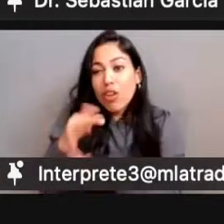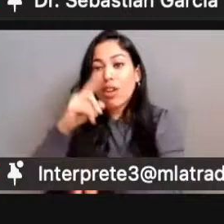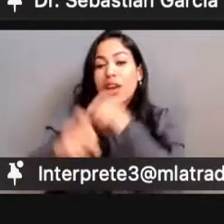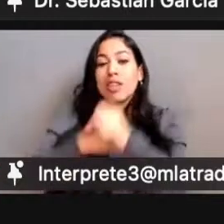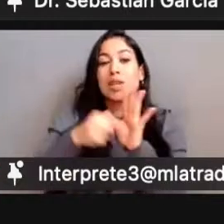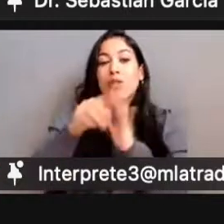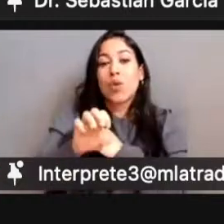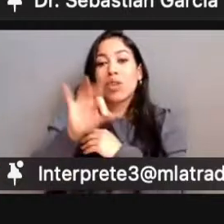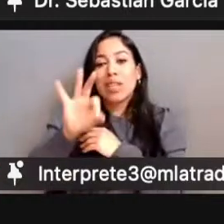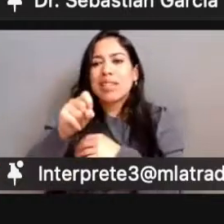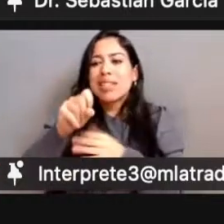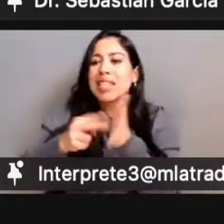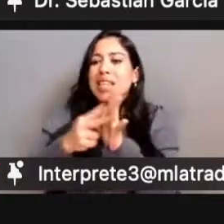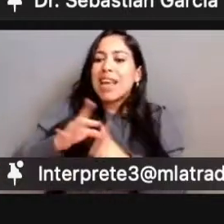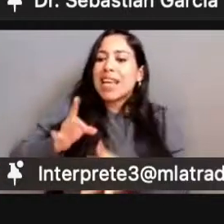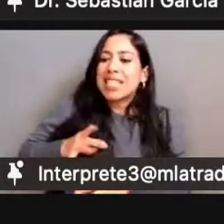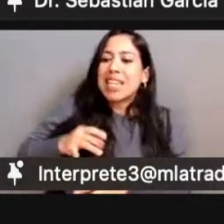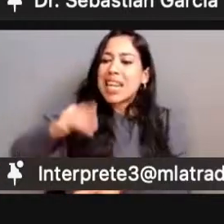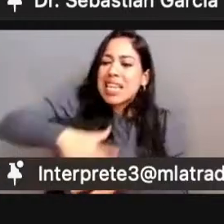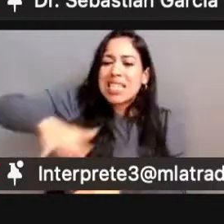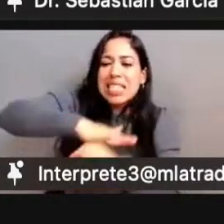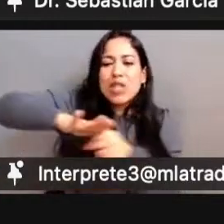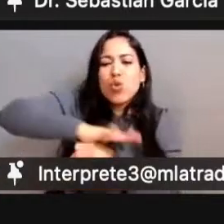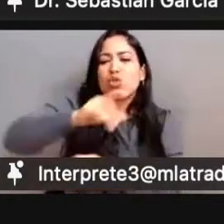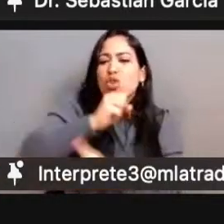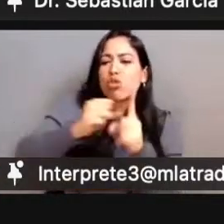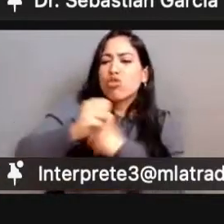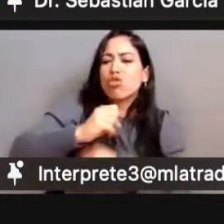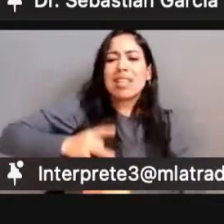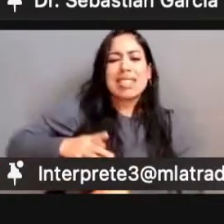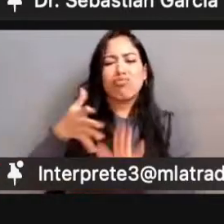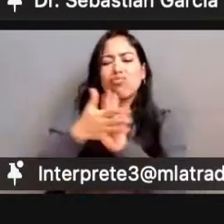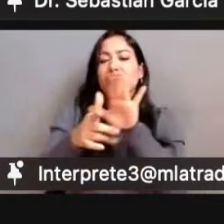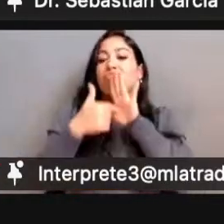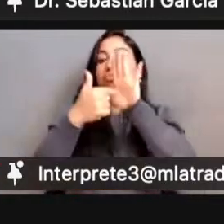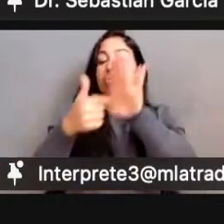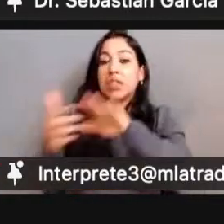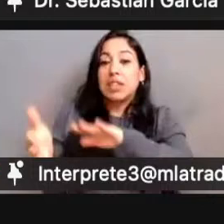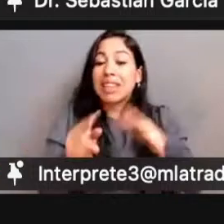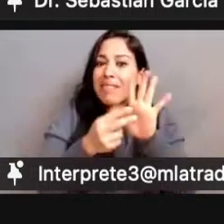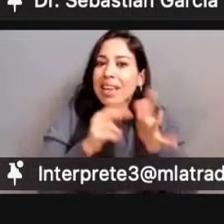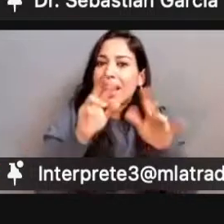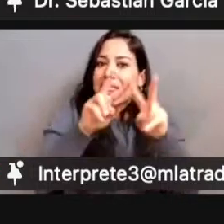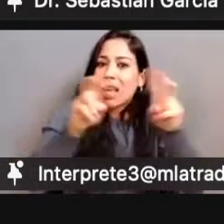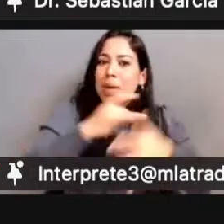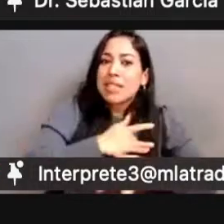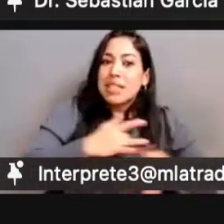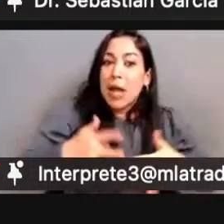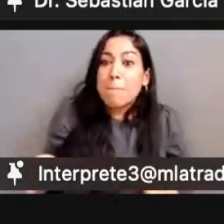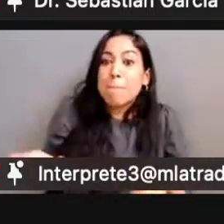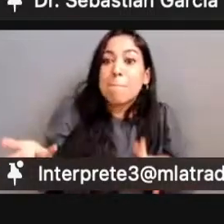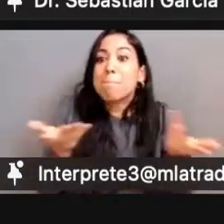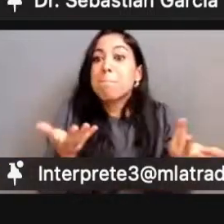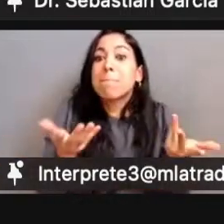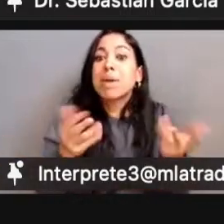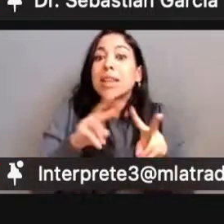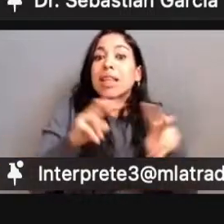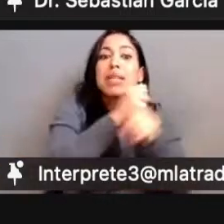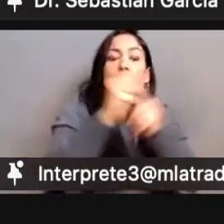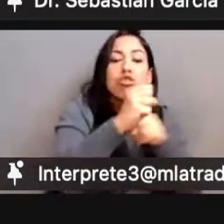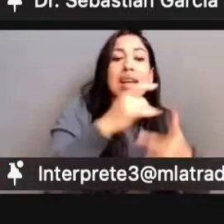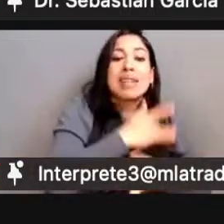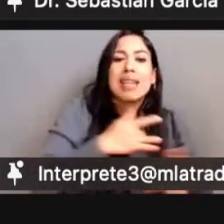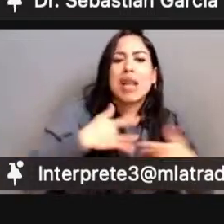Allende, 1939. The social medical reality in Chile, gradients in health or